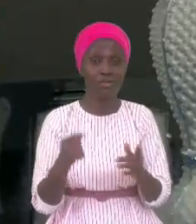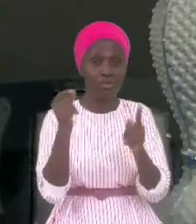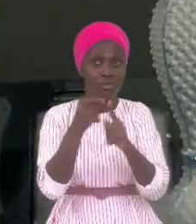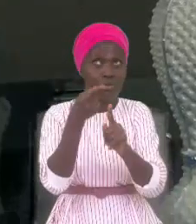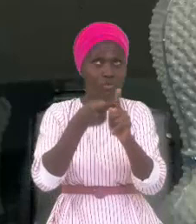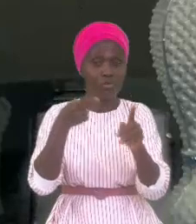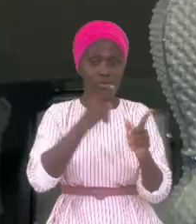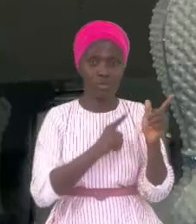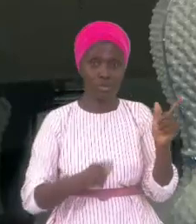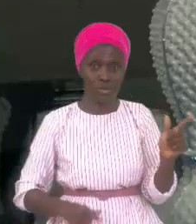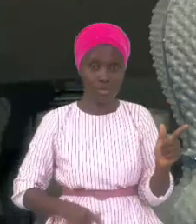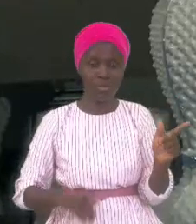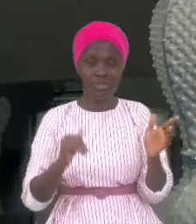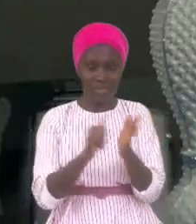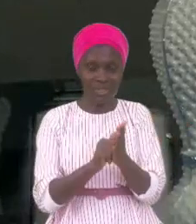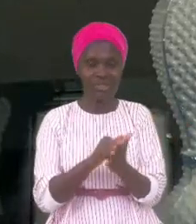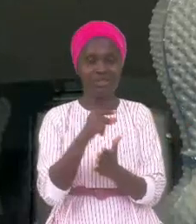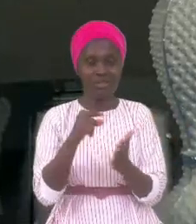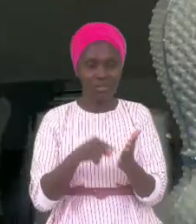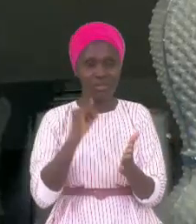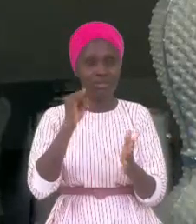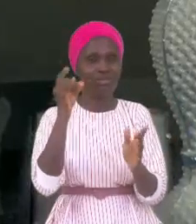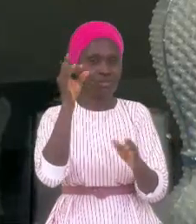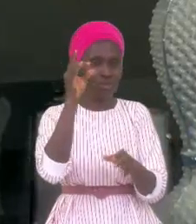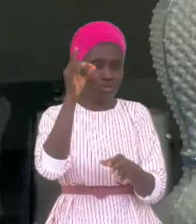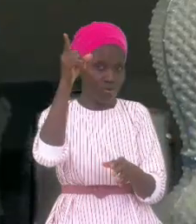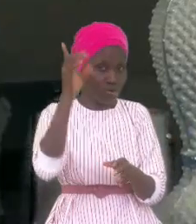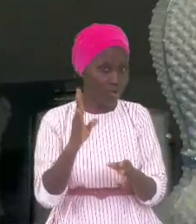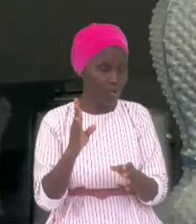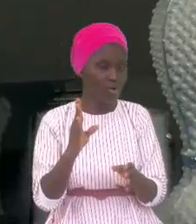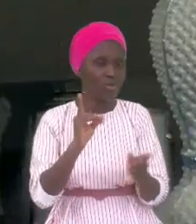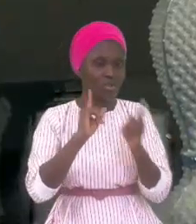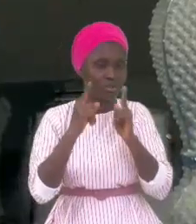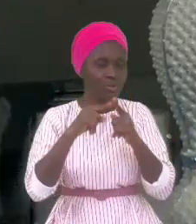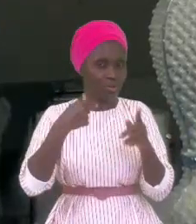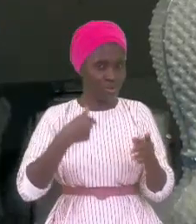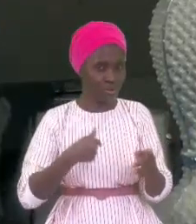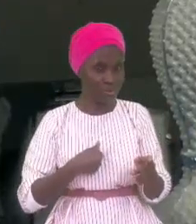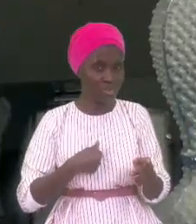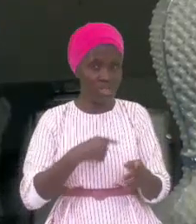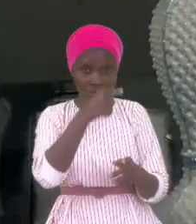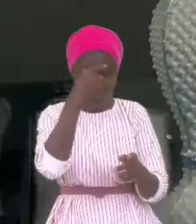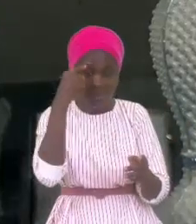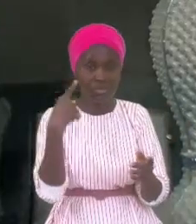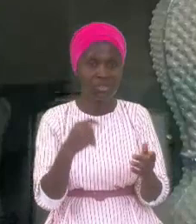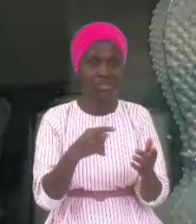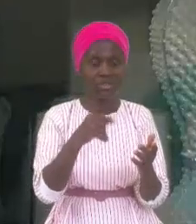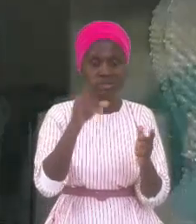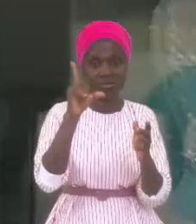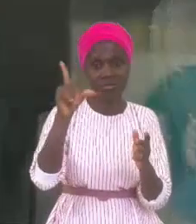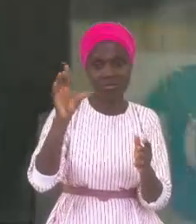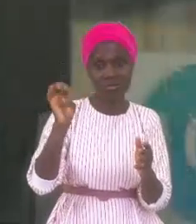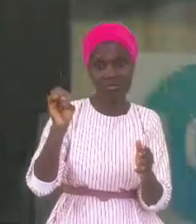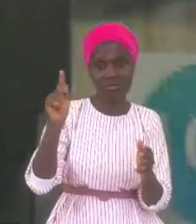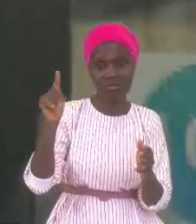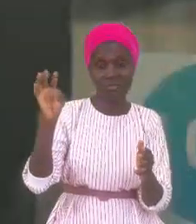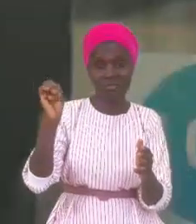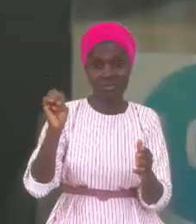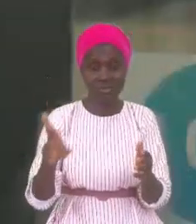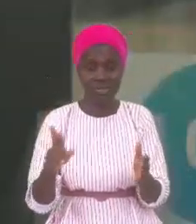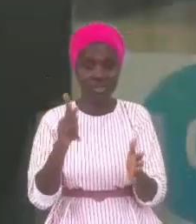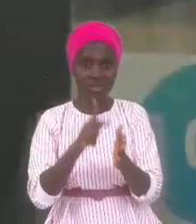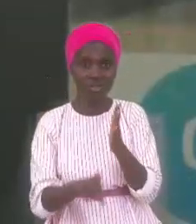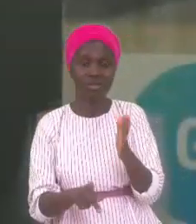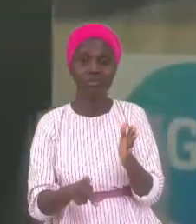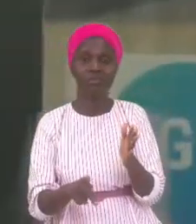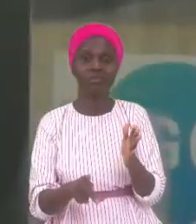is God speaking to me, and the letter killeth. If it's only the letter we, you know, dish out, we have not been sent by him, he says,